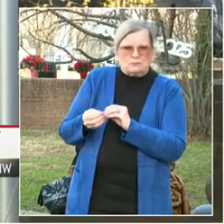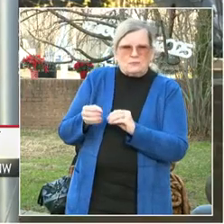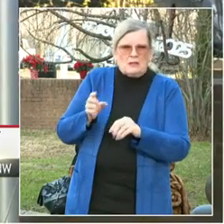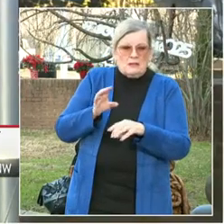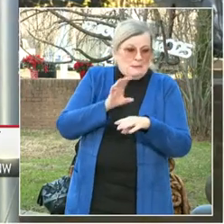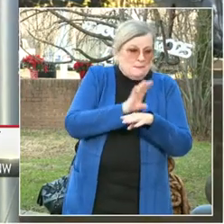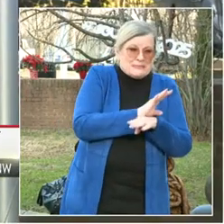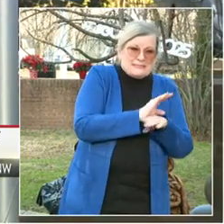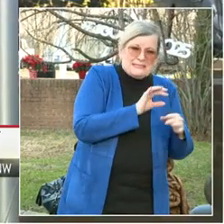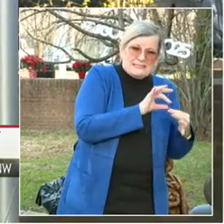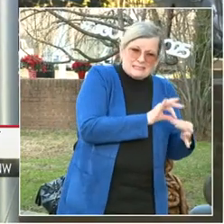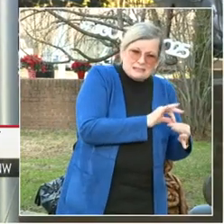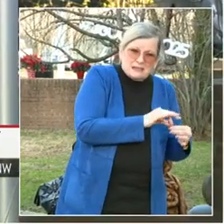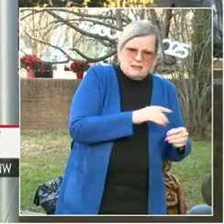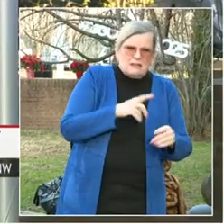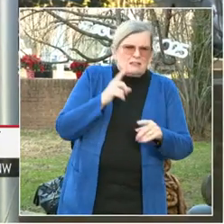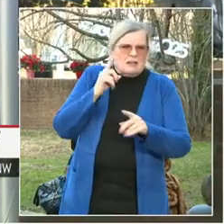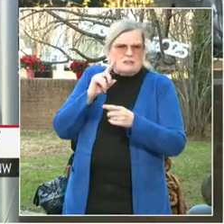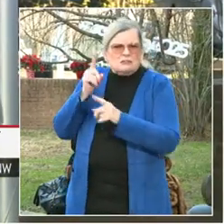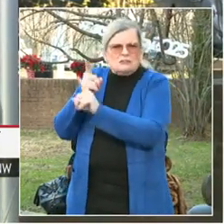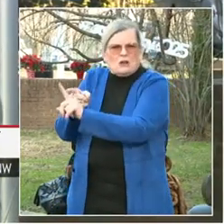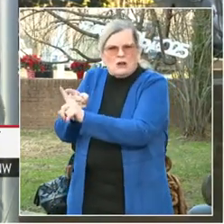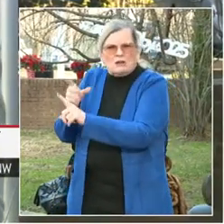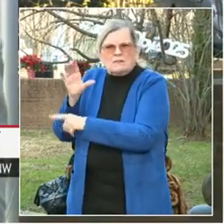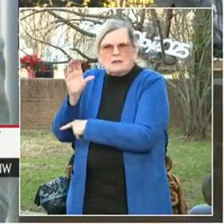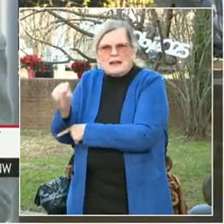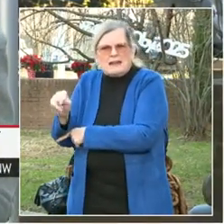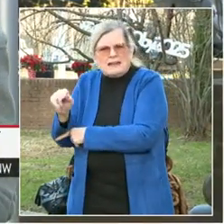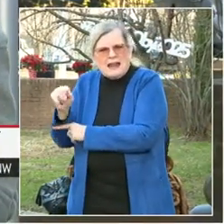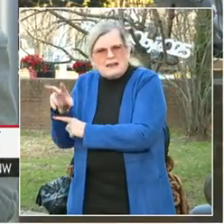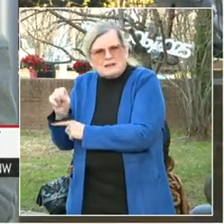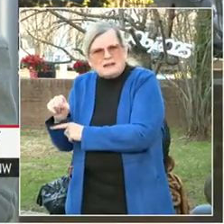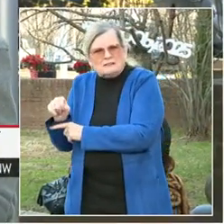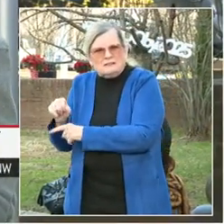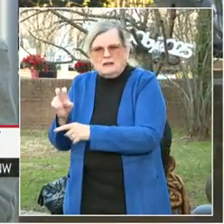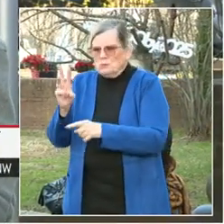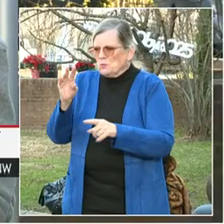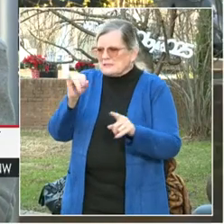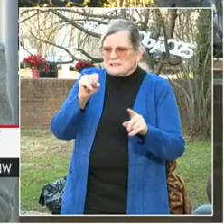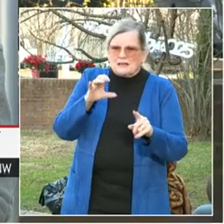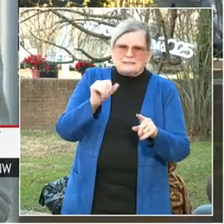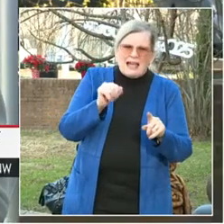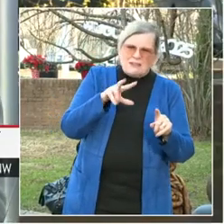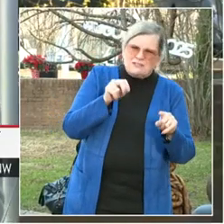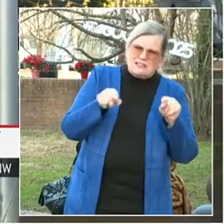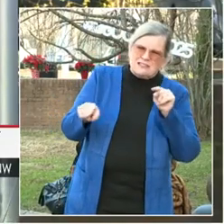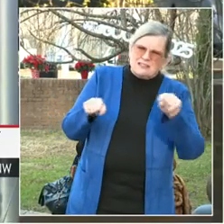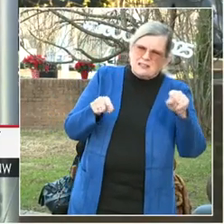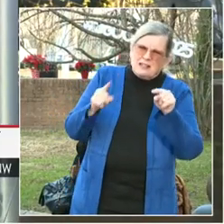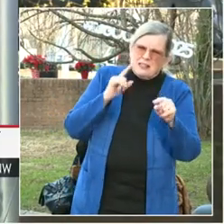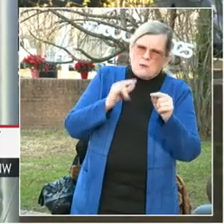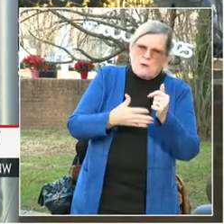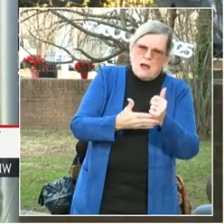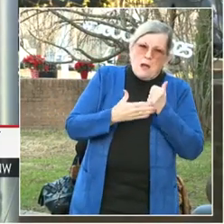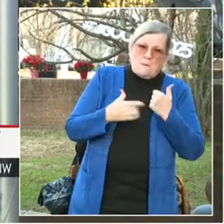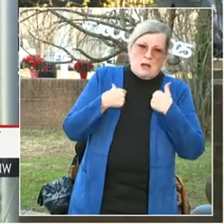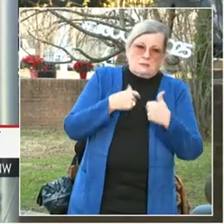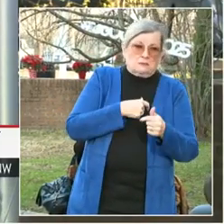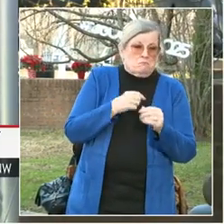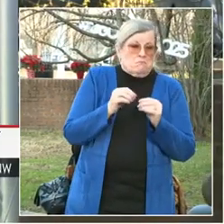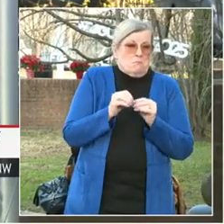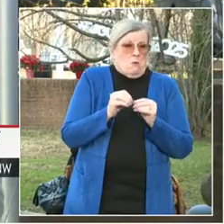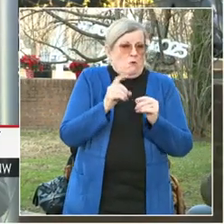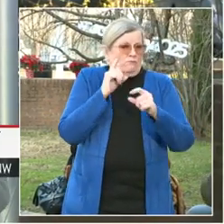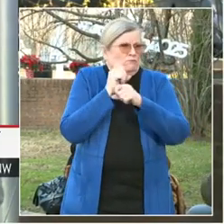targets along both Connecticut and Wisconsin will give us some idea, kind of back of the envelope. So let us do that. Did I call on